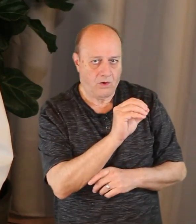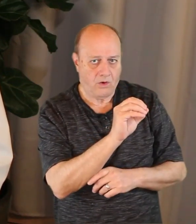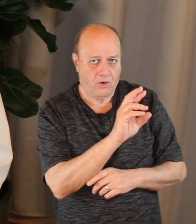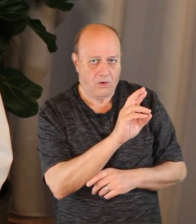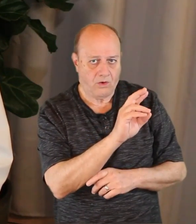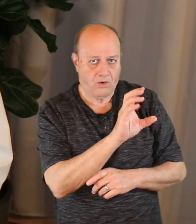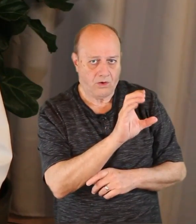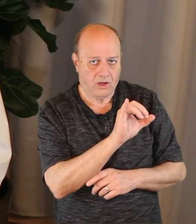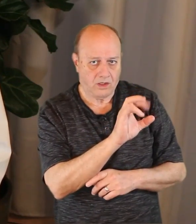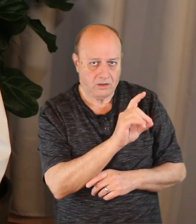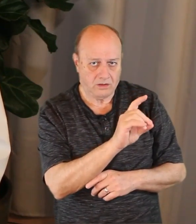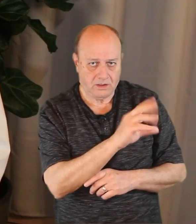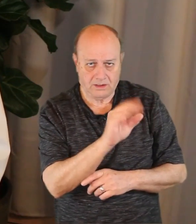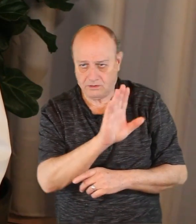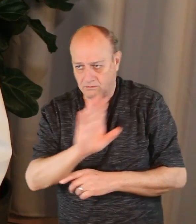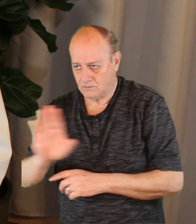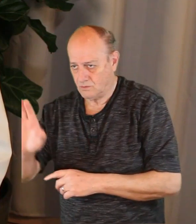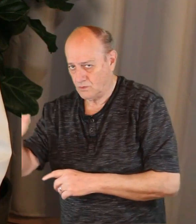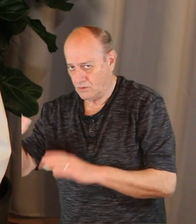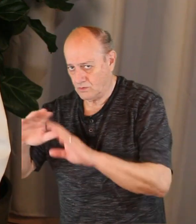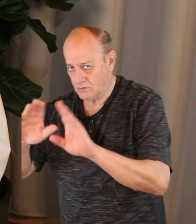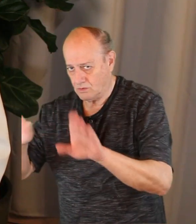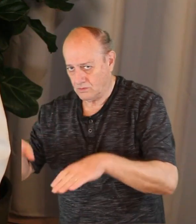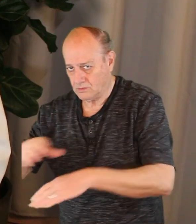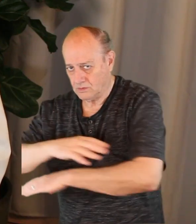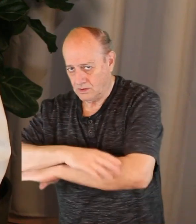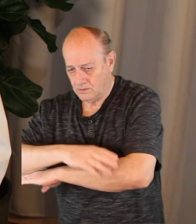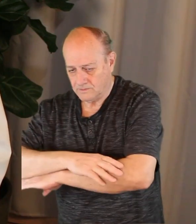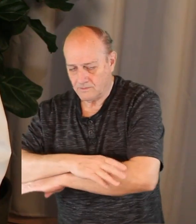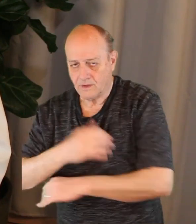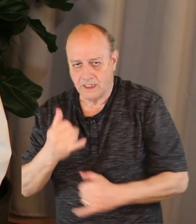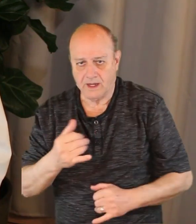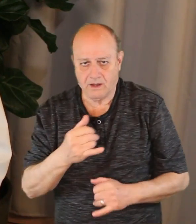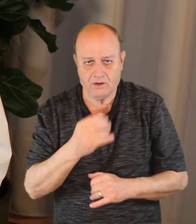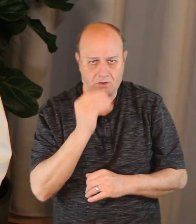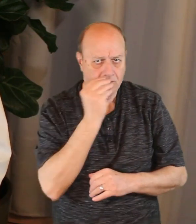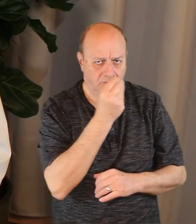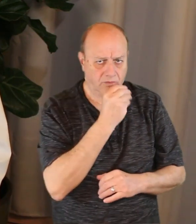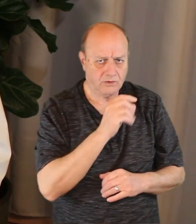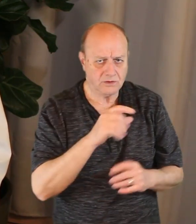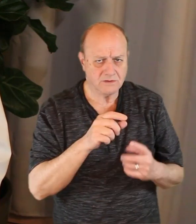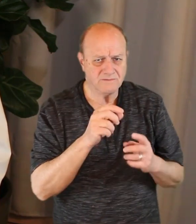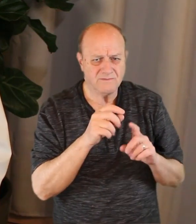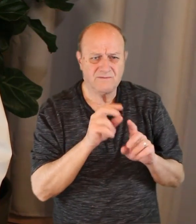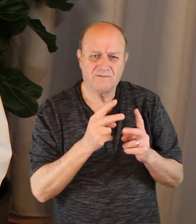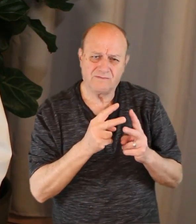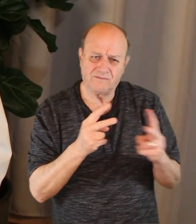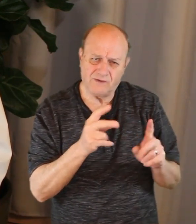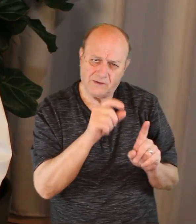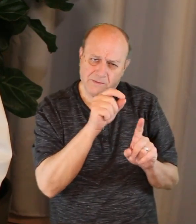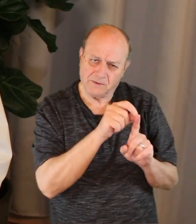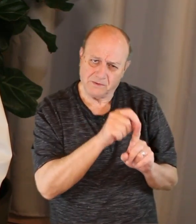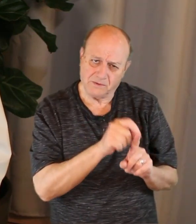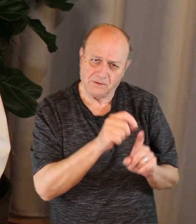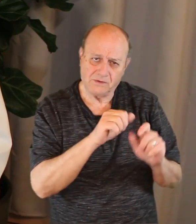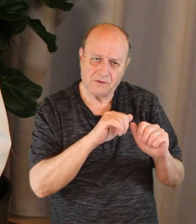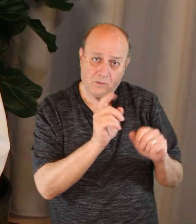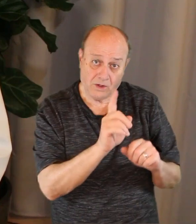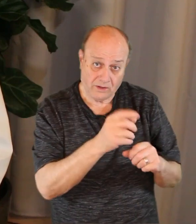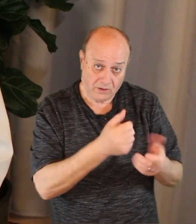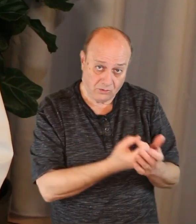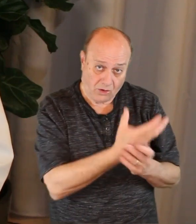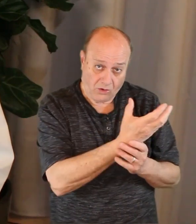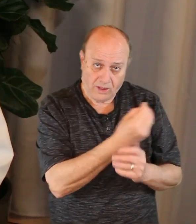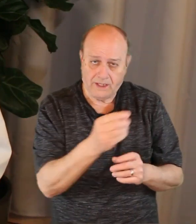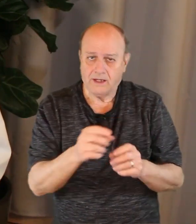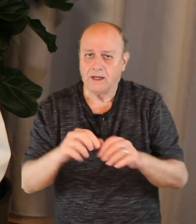home table. First of all, orchids are very specific and picky about where they grow and how they're processed. Once they